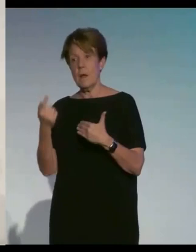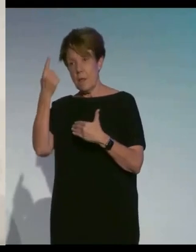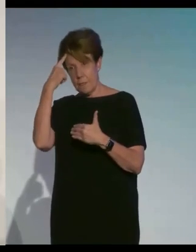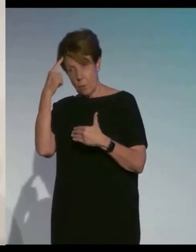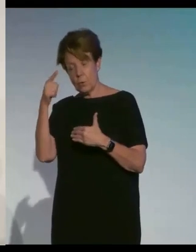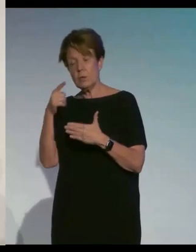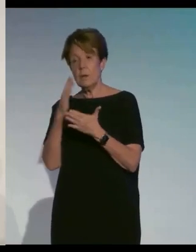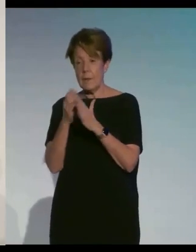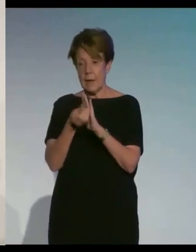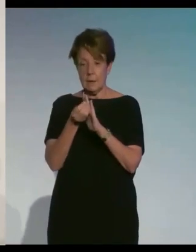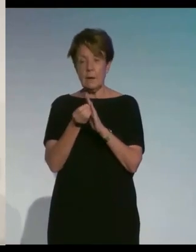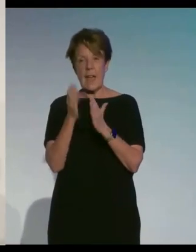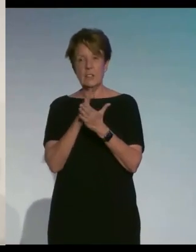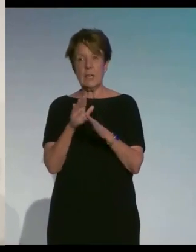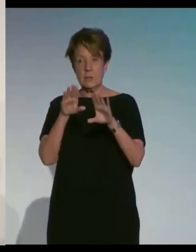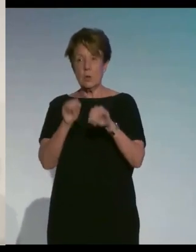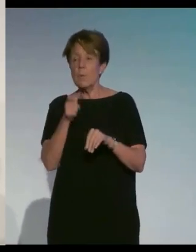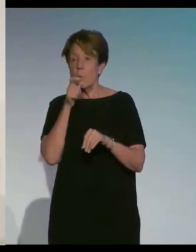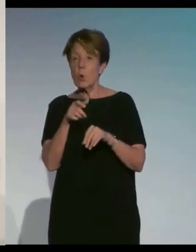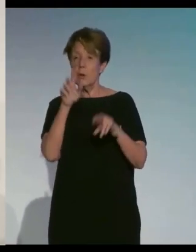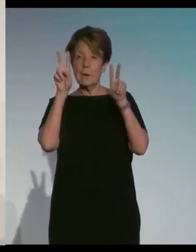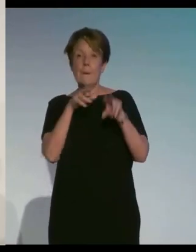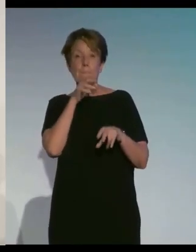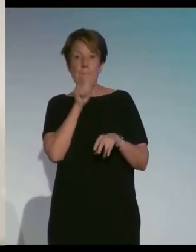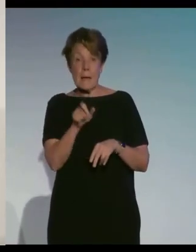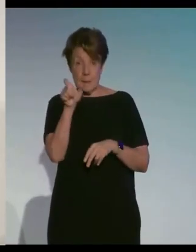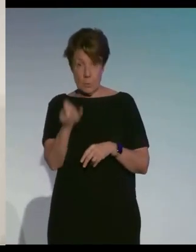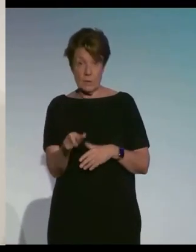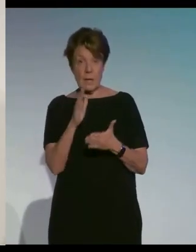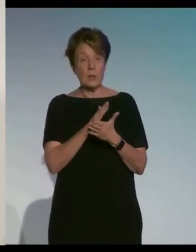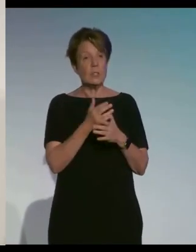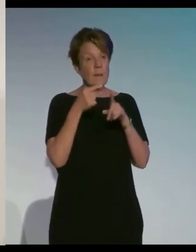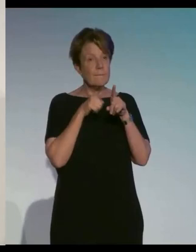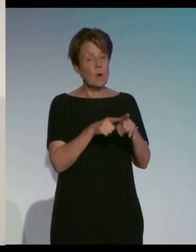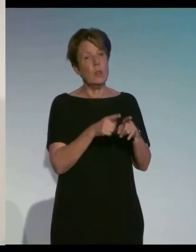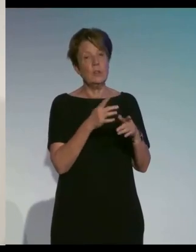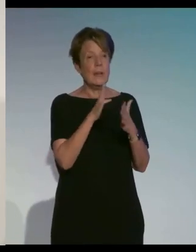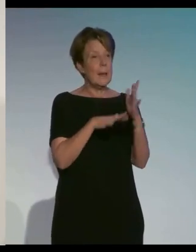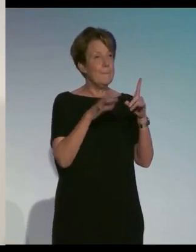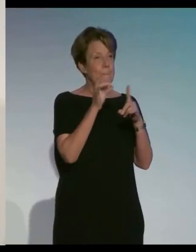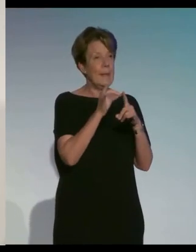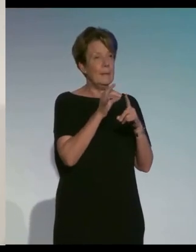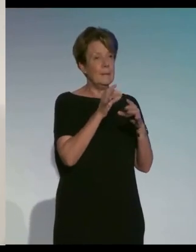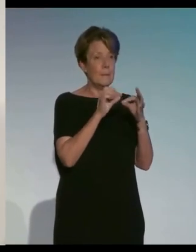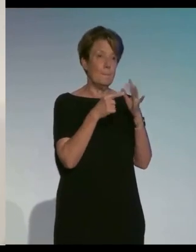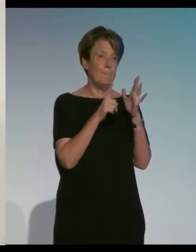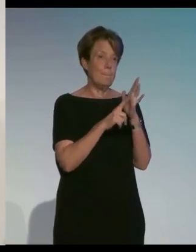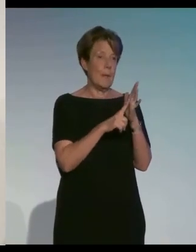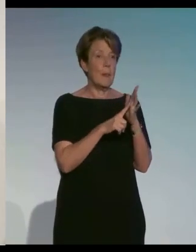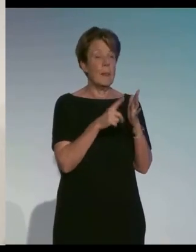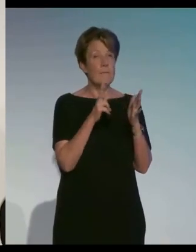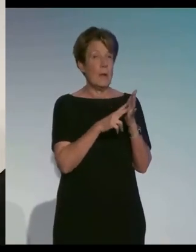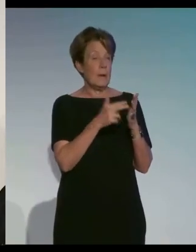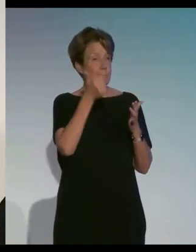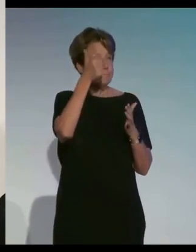male person. And this was in answer to a private member's bill that was put in parliament by a very astute